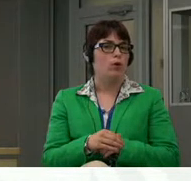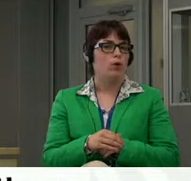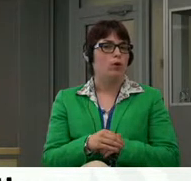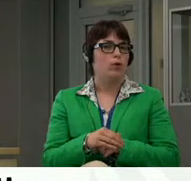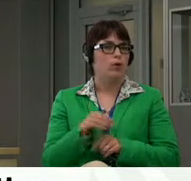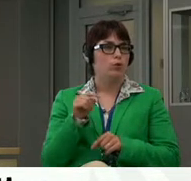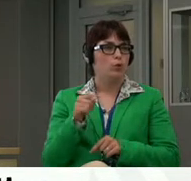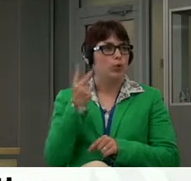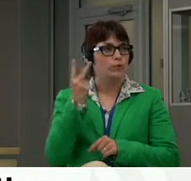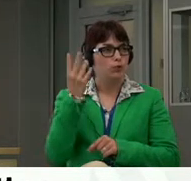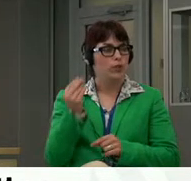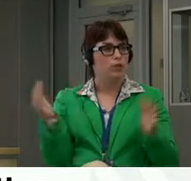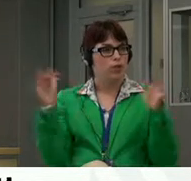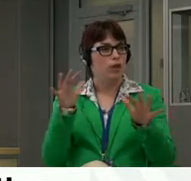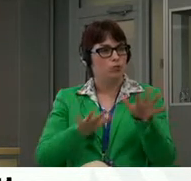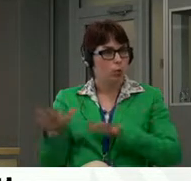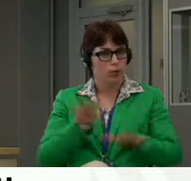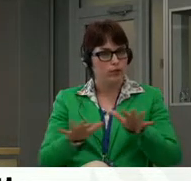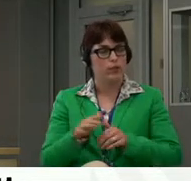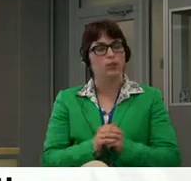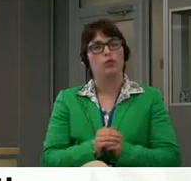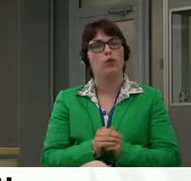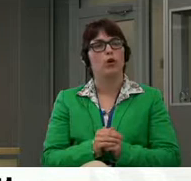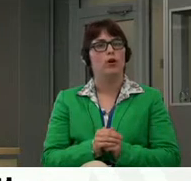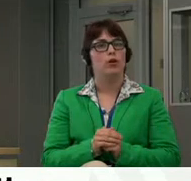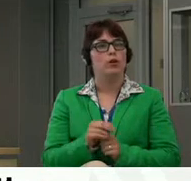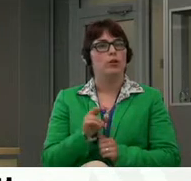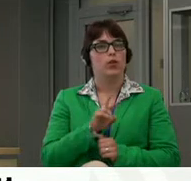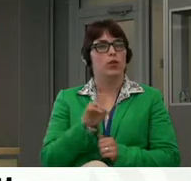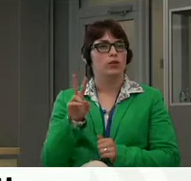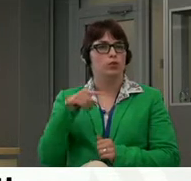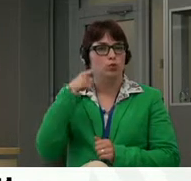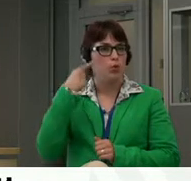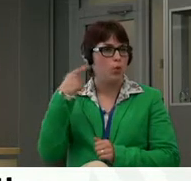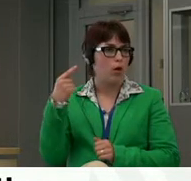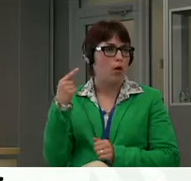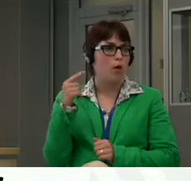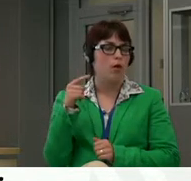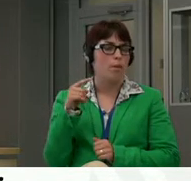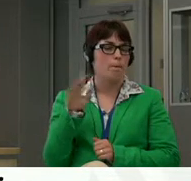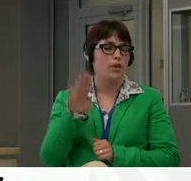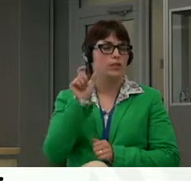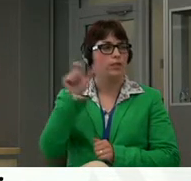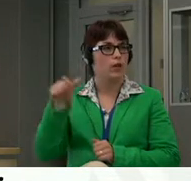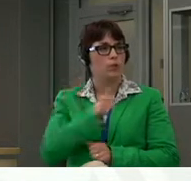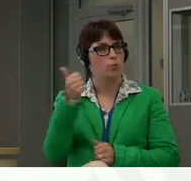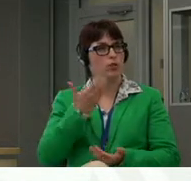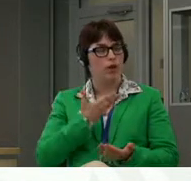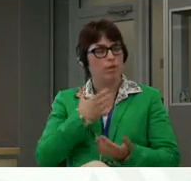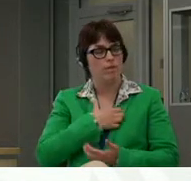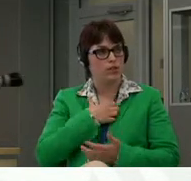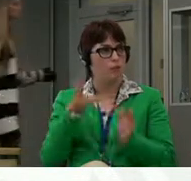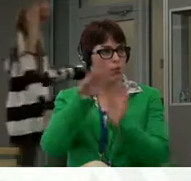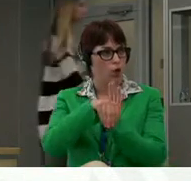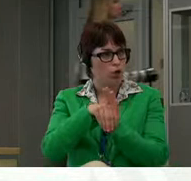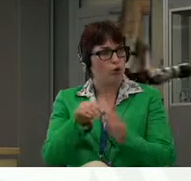issue relating to the full inclusion of persons with disabilities. Nevertheless, I must officially express the disappointment